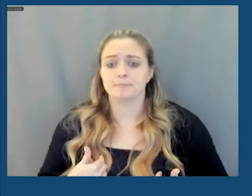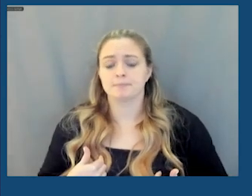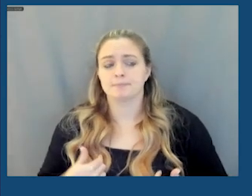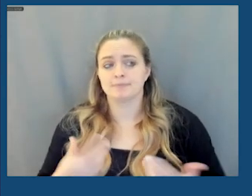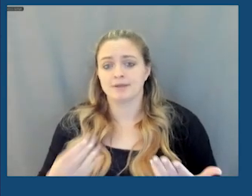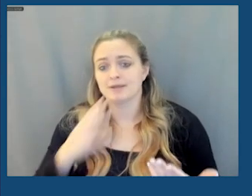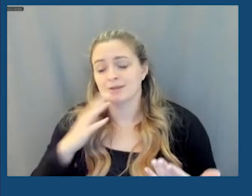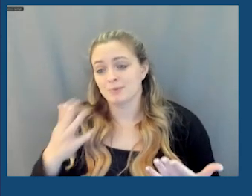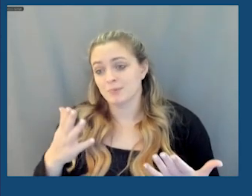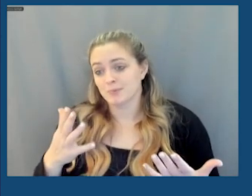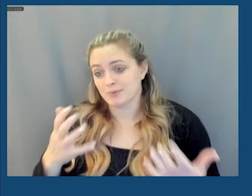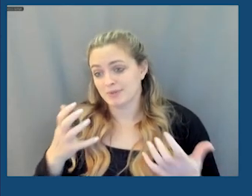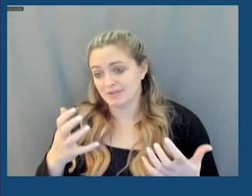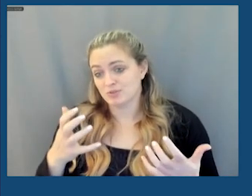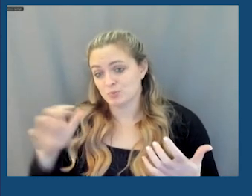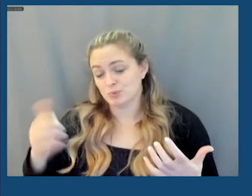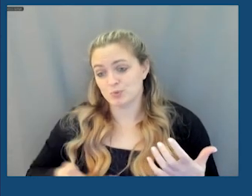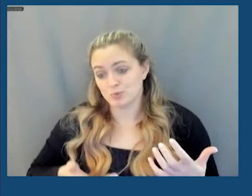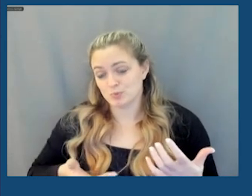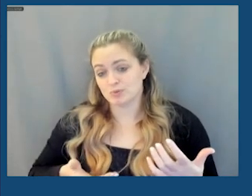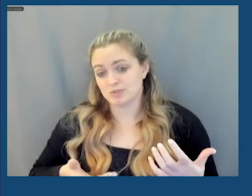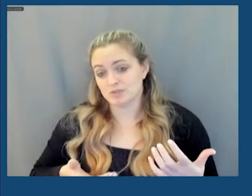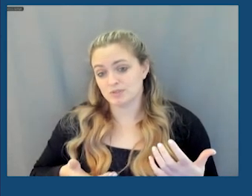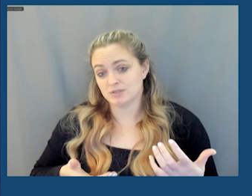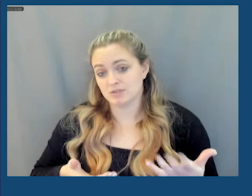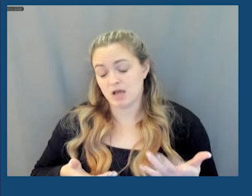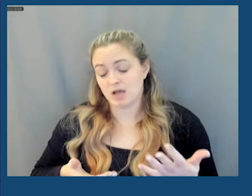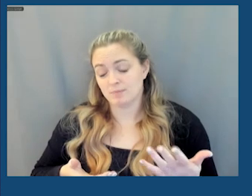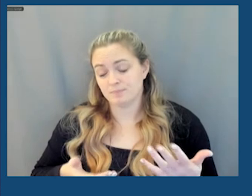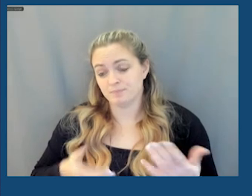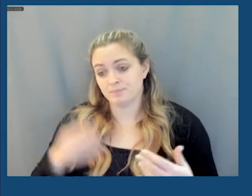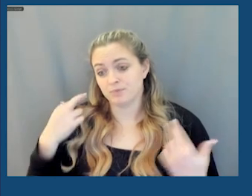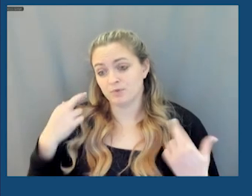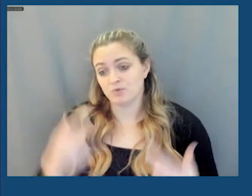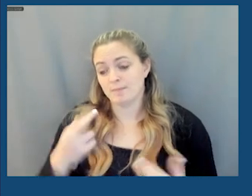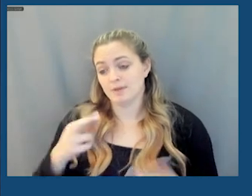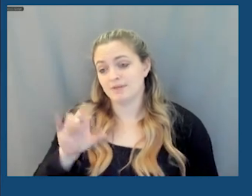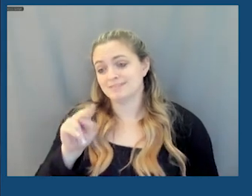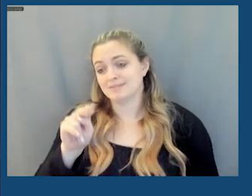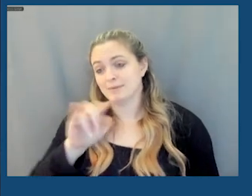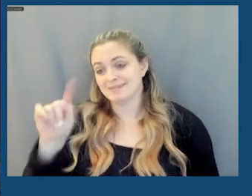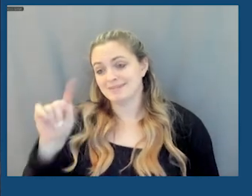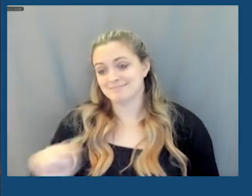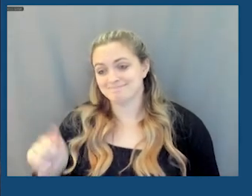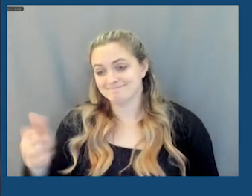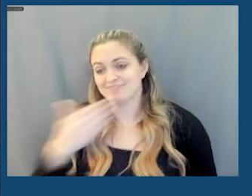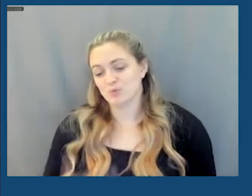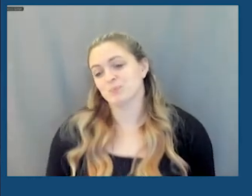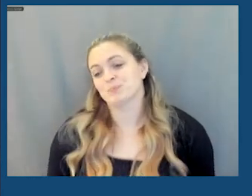like to introduce Rabbi Steinmetz. Thank you.